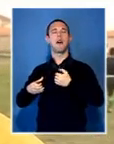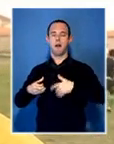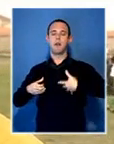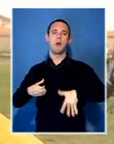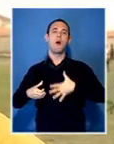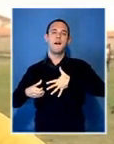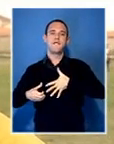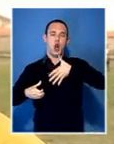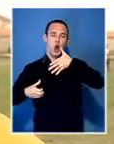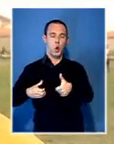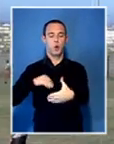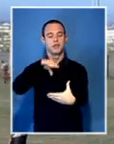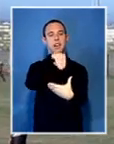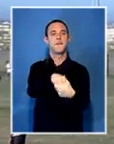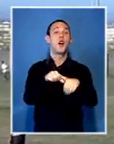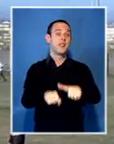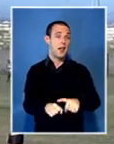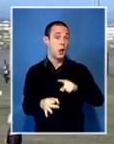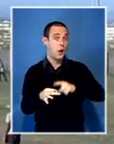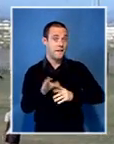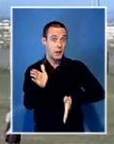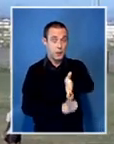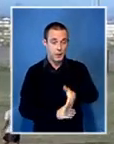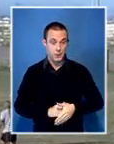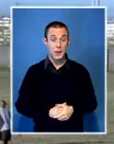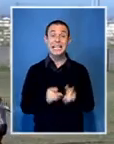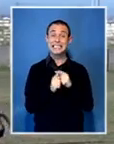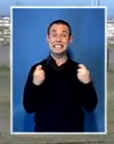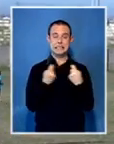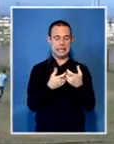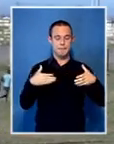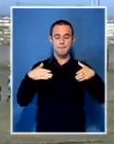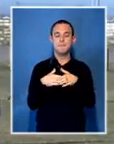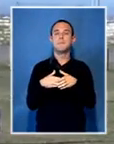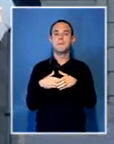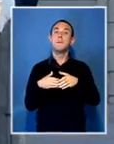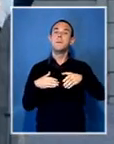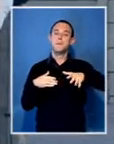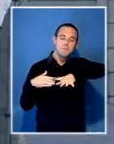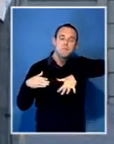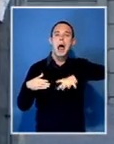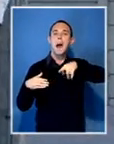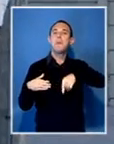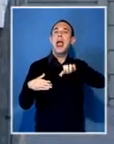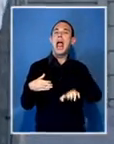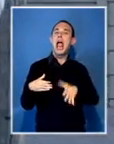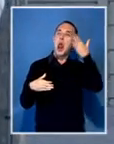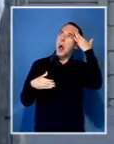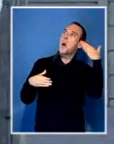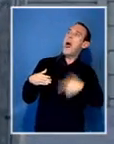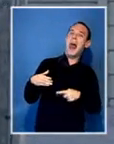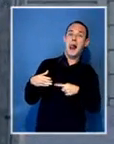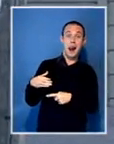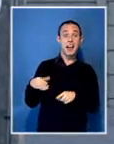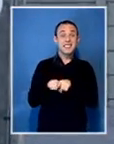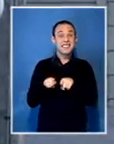a lot for us to qualify. A team that is woven into the Nelson Mandela Bay community, and its history still continues to give young